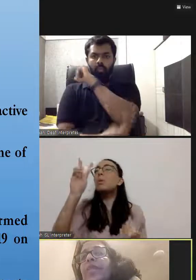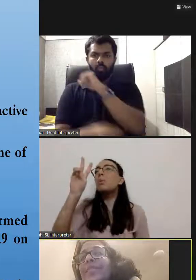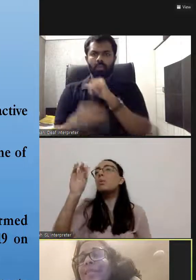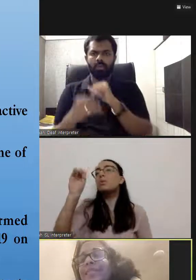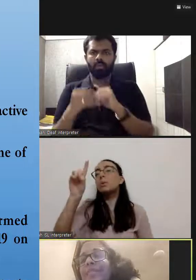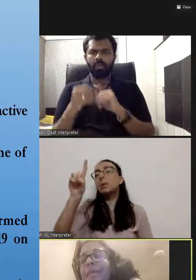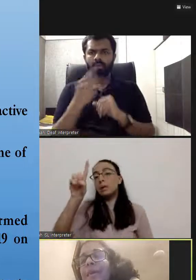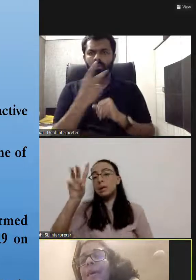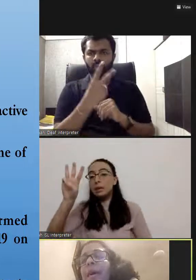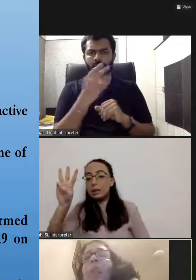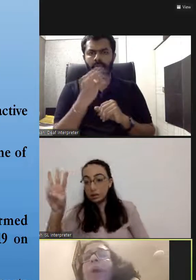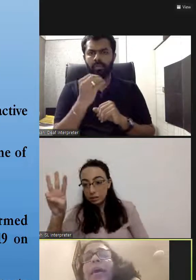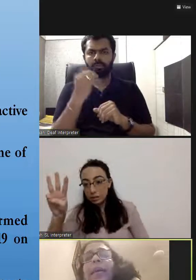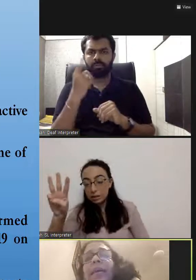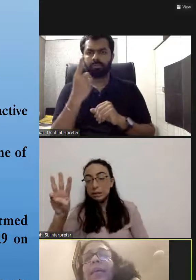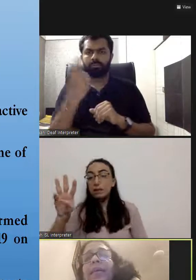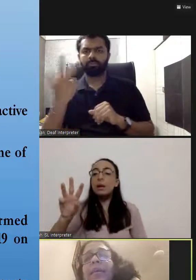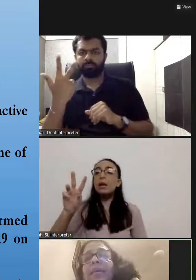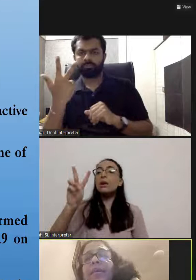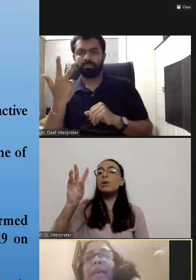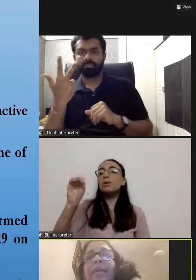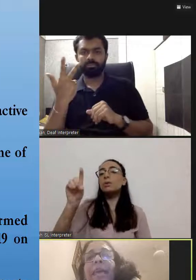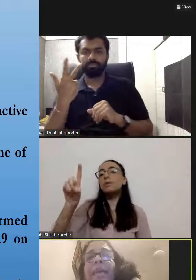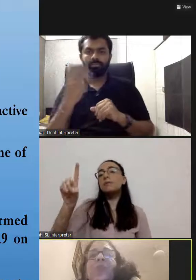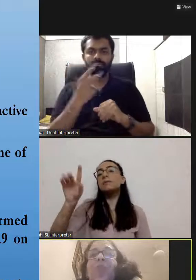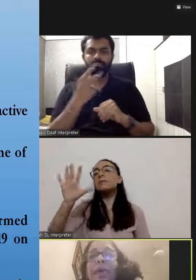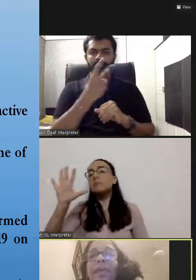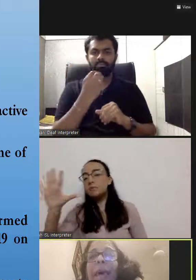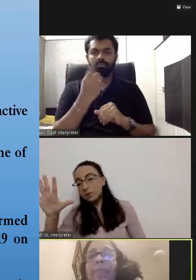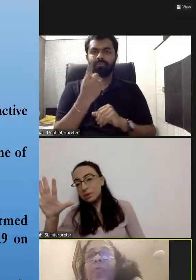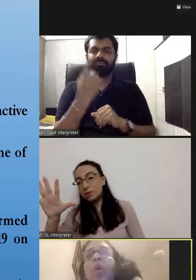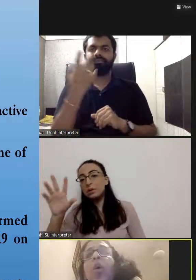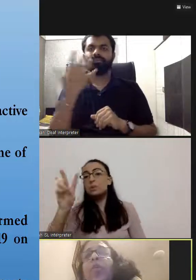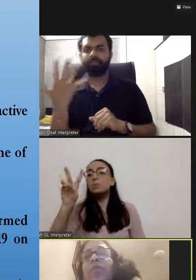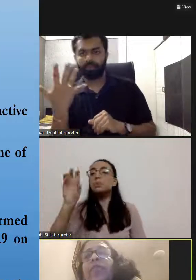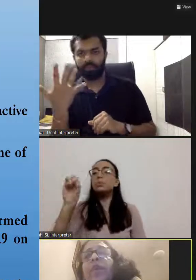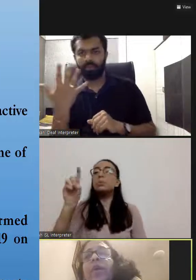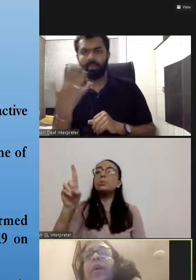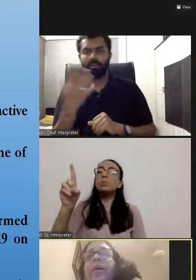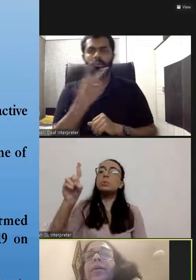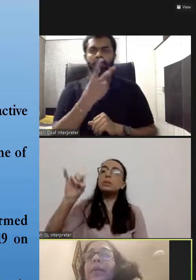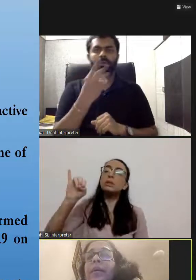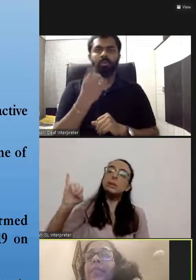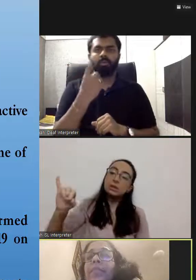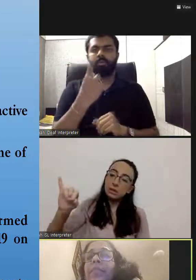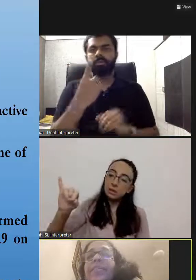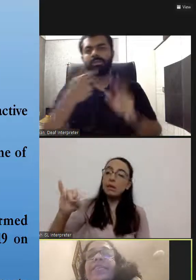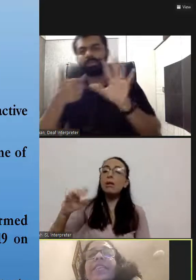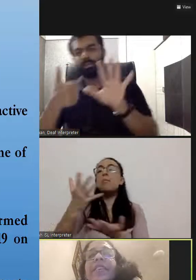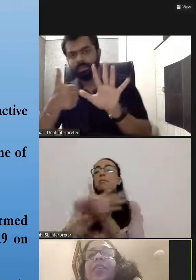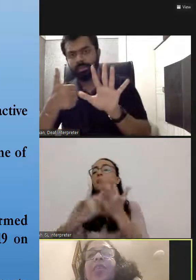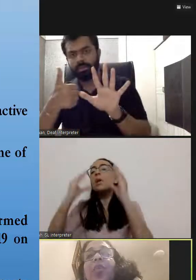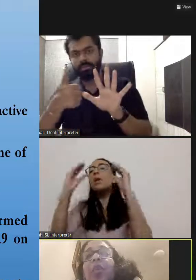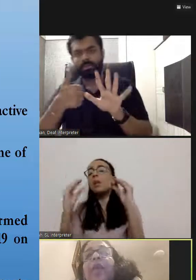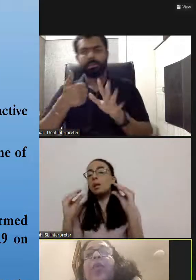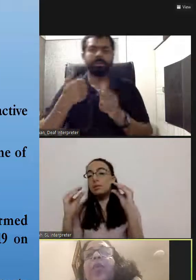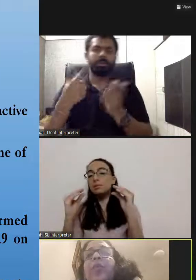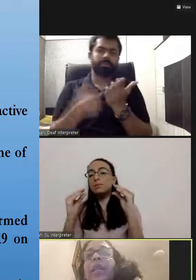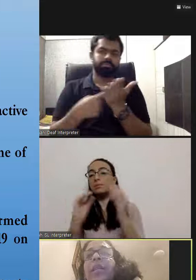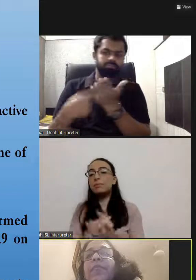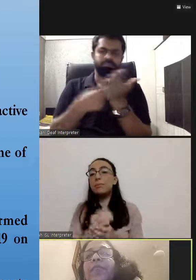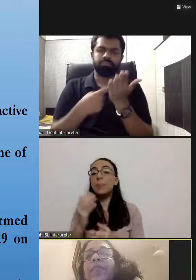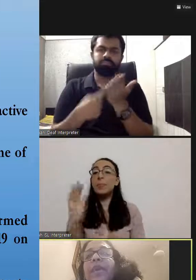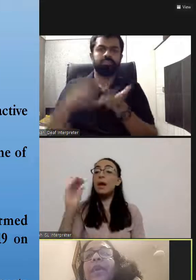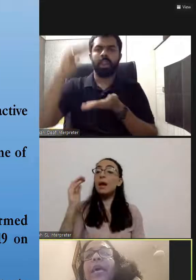and 2016. Why I'm again saying that is, one, it happened all before the SDGs were rolled out